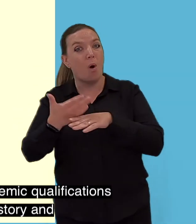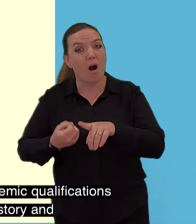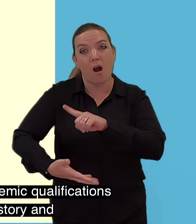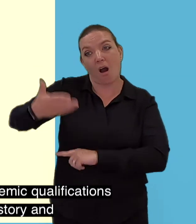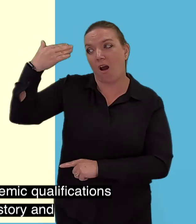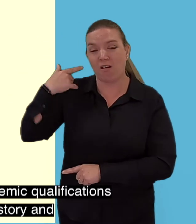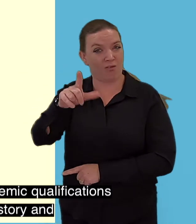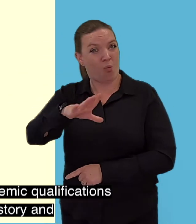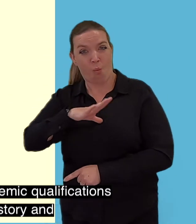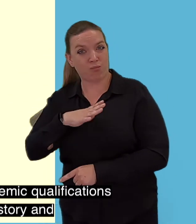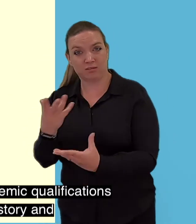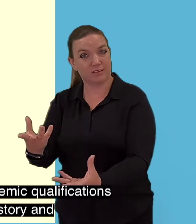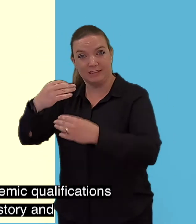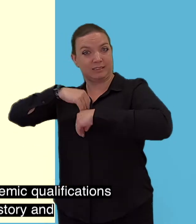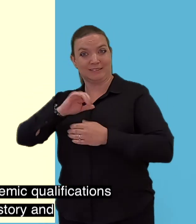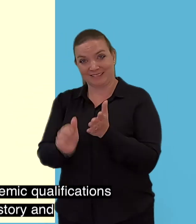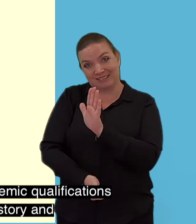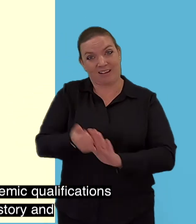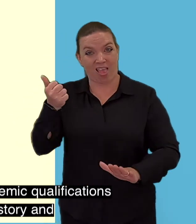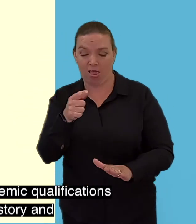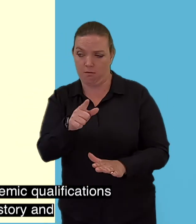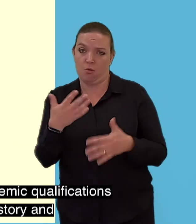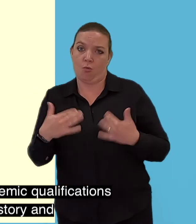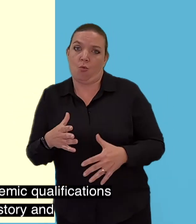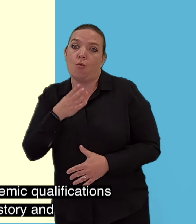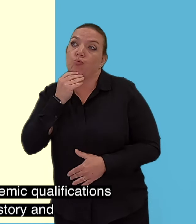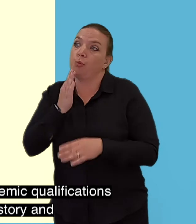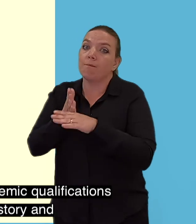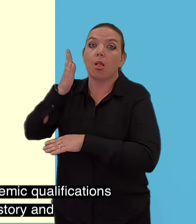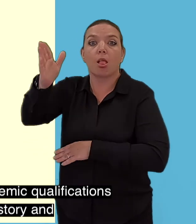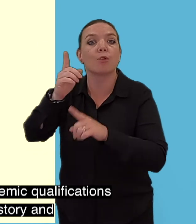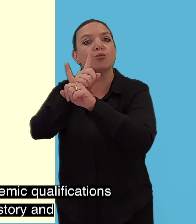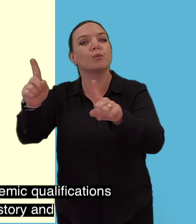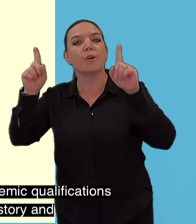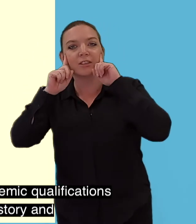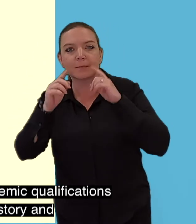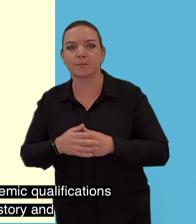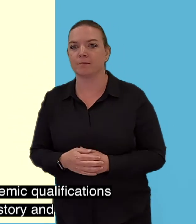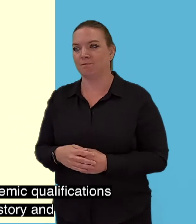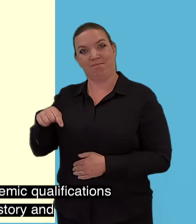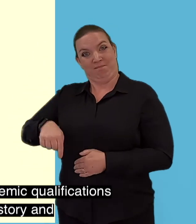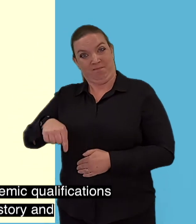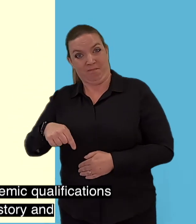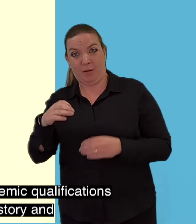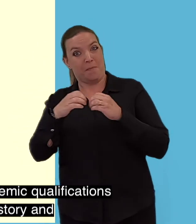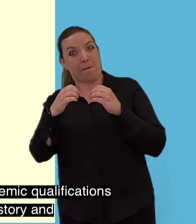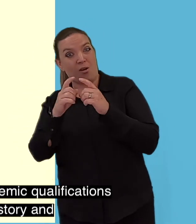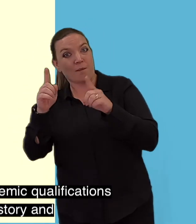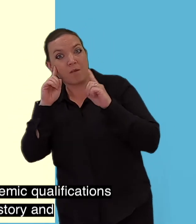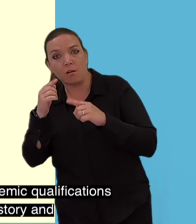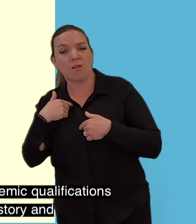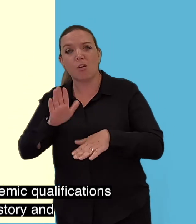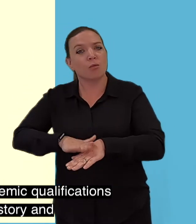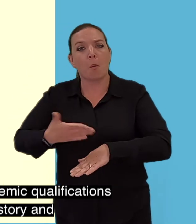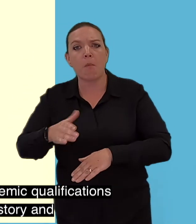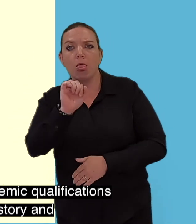of skills which will be very useful for applying to university. At Birkbeck, we're less concerned about the academic